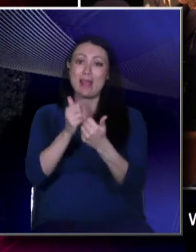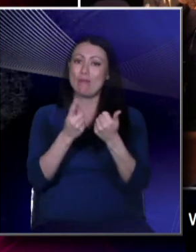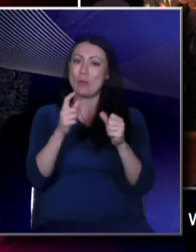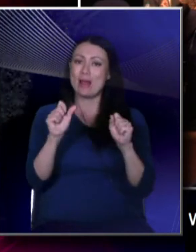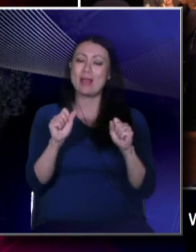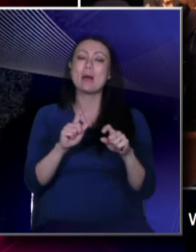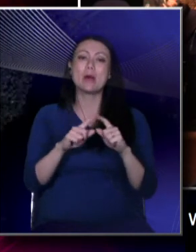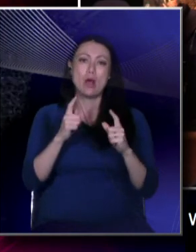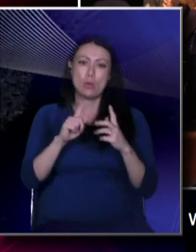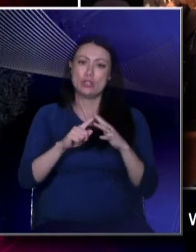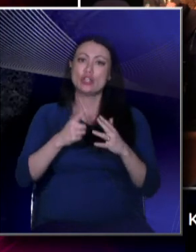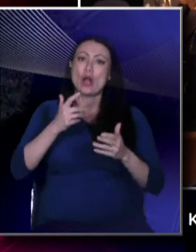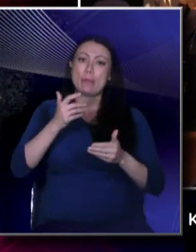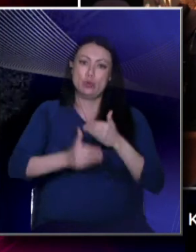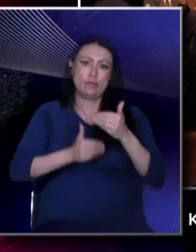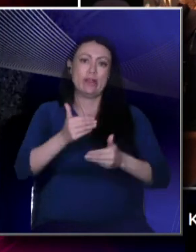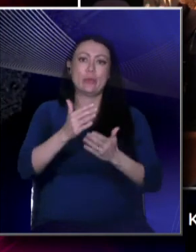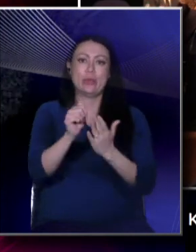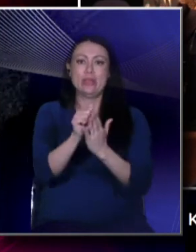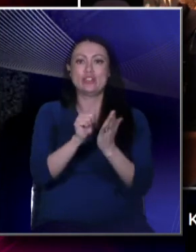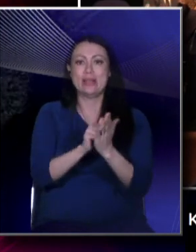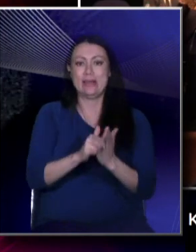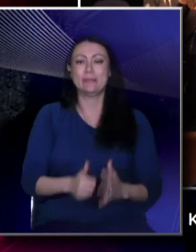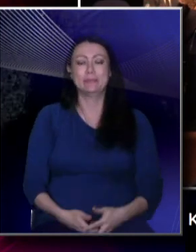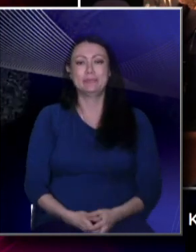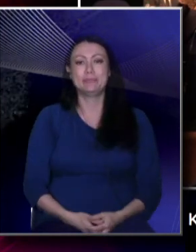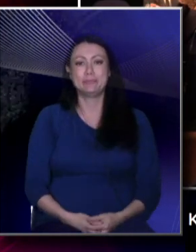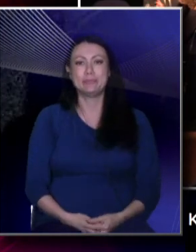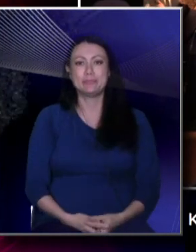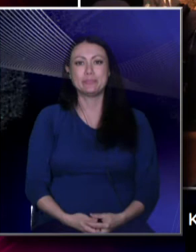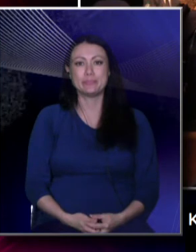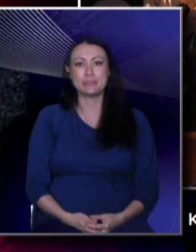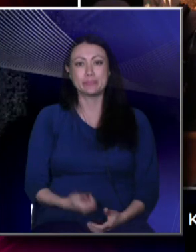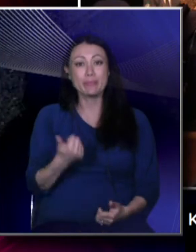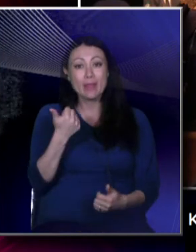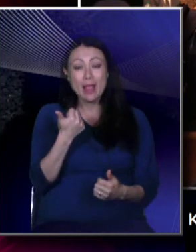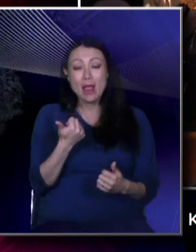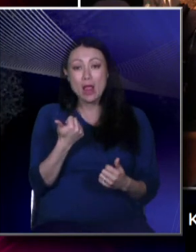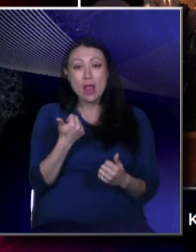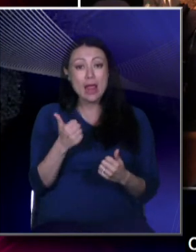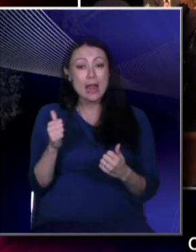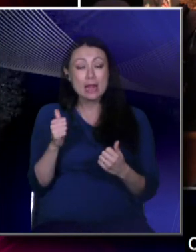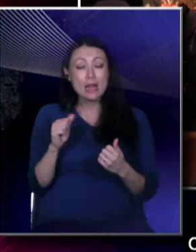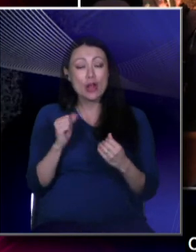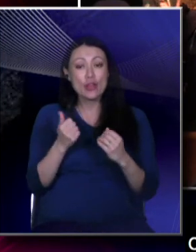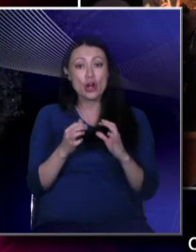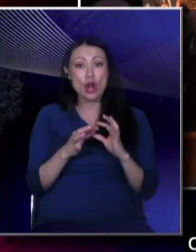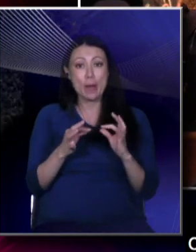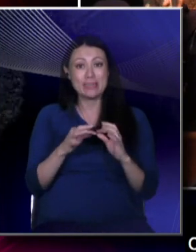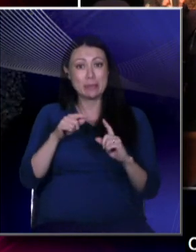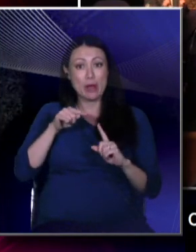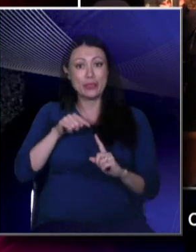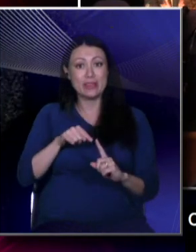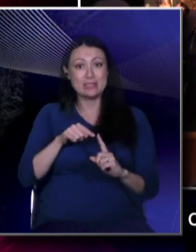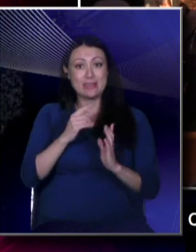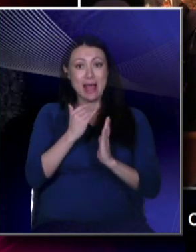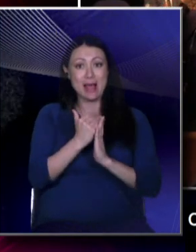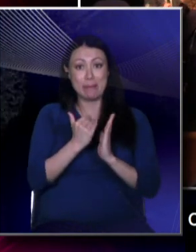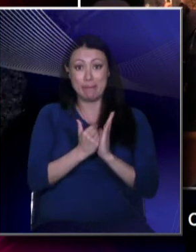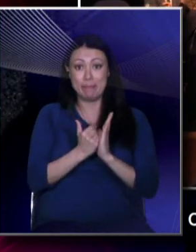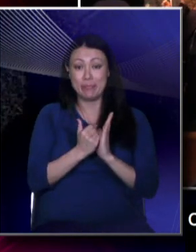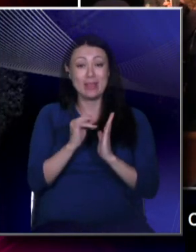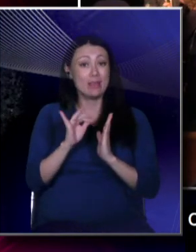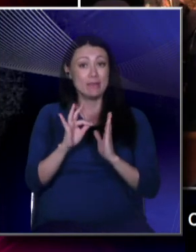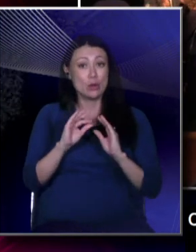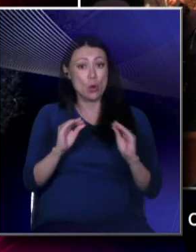kind of start to move through this agenda if we could. Any other items, any other comments on this item? Otherwise,